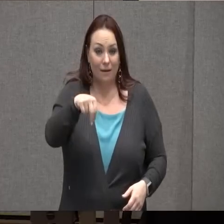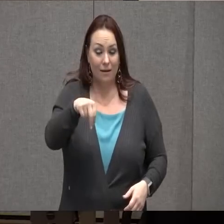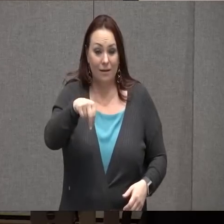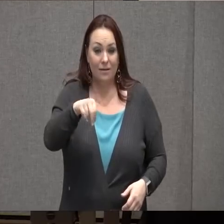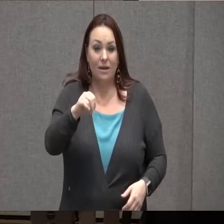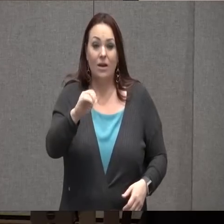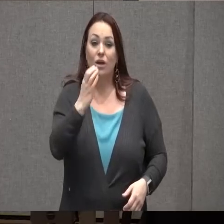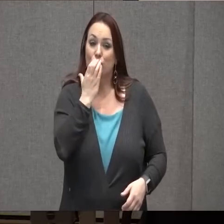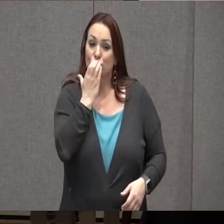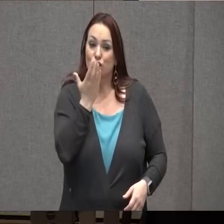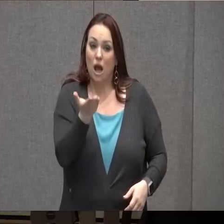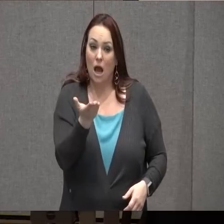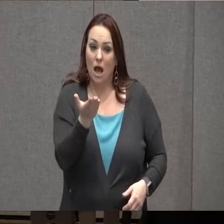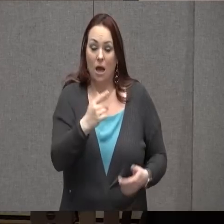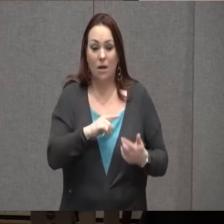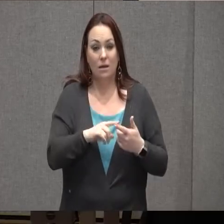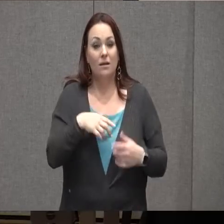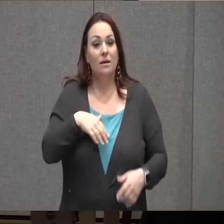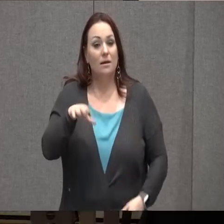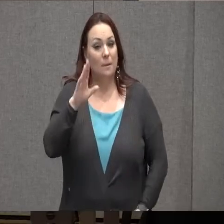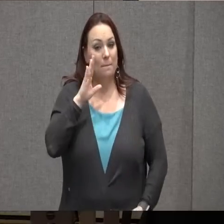M-a-n-ch. Munch.